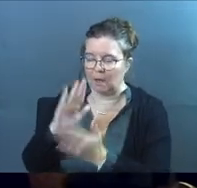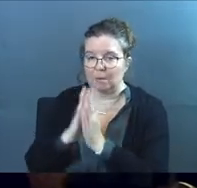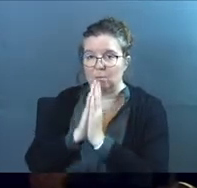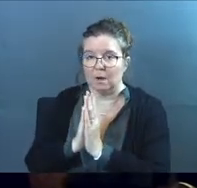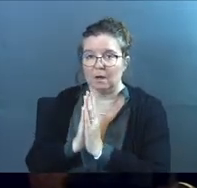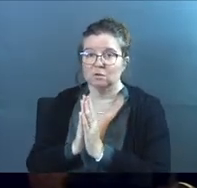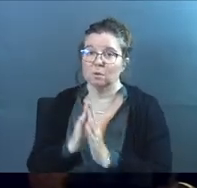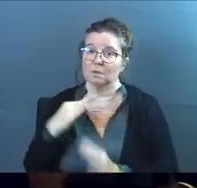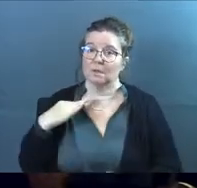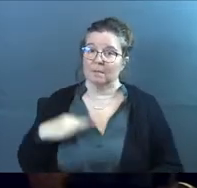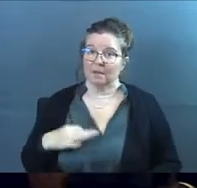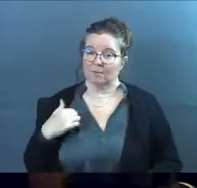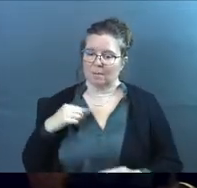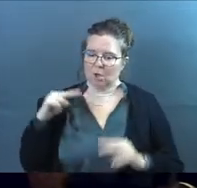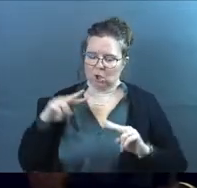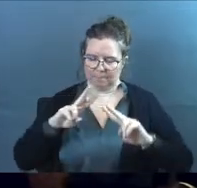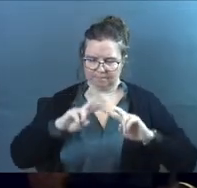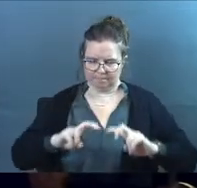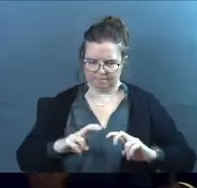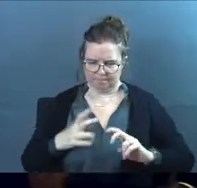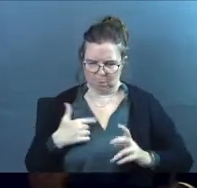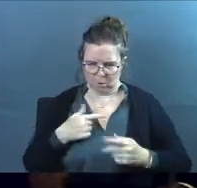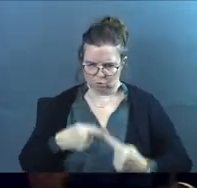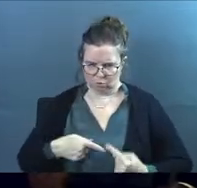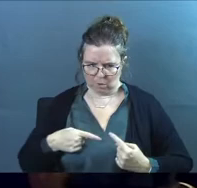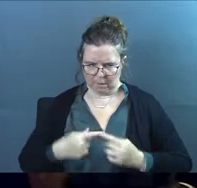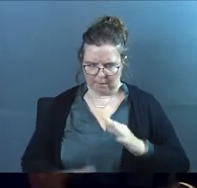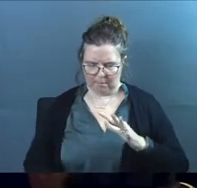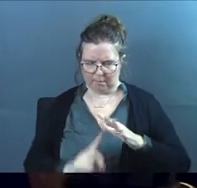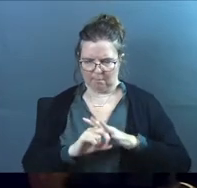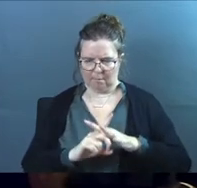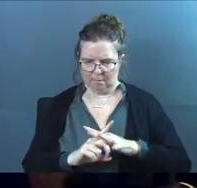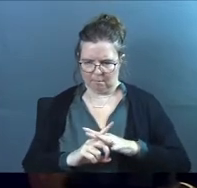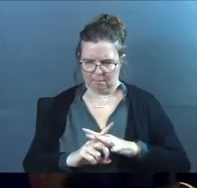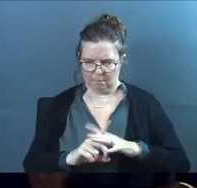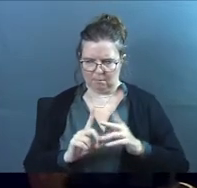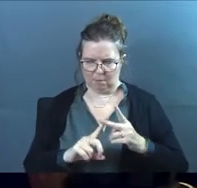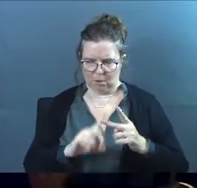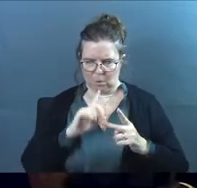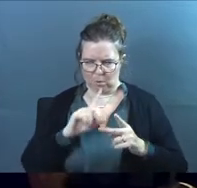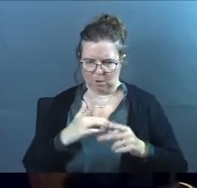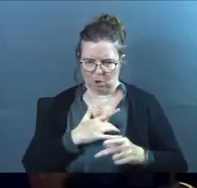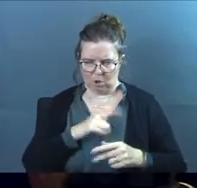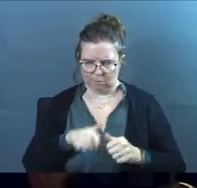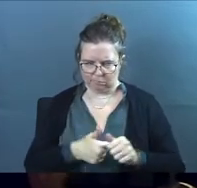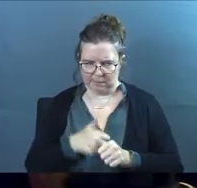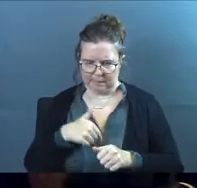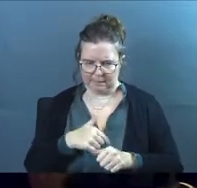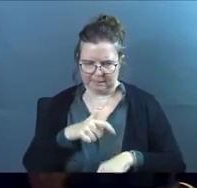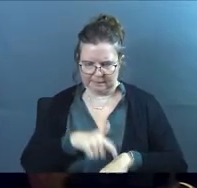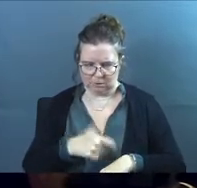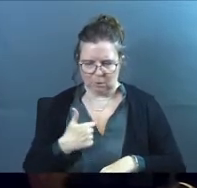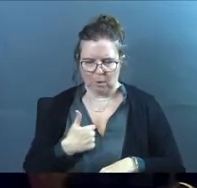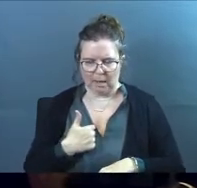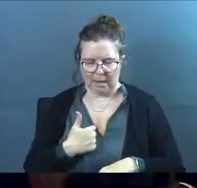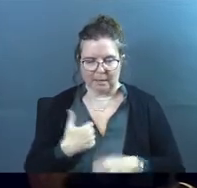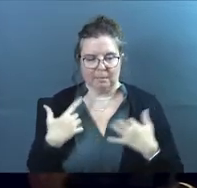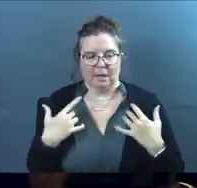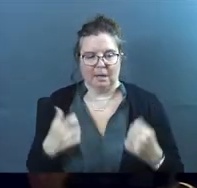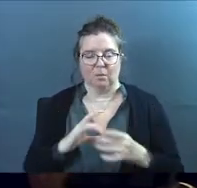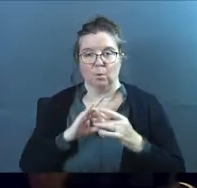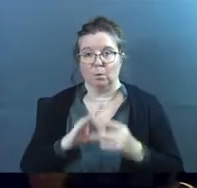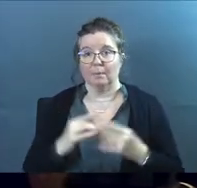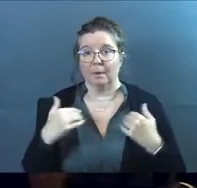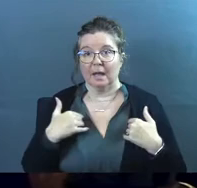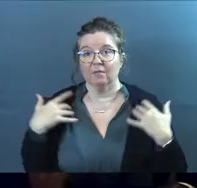And so it's beneficial for me to look at that and go, what are the struggles that come my way? And what is the real heart that I need to have in this season so that I can be in a healthy